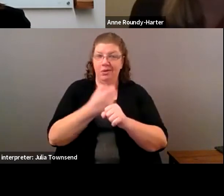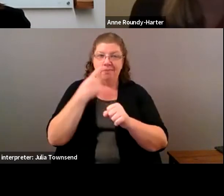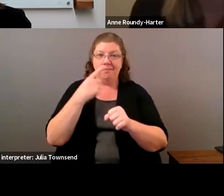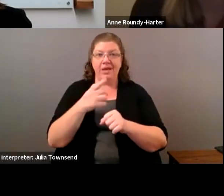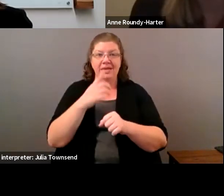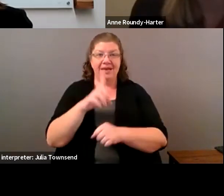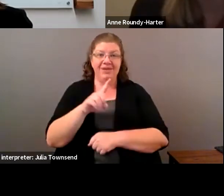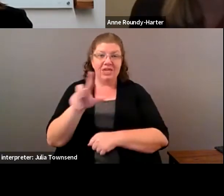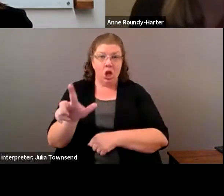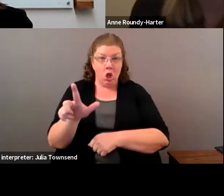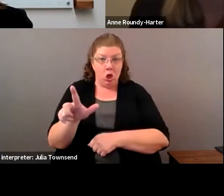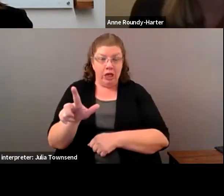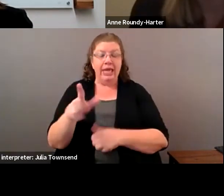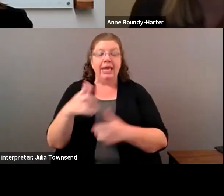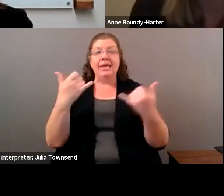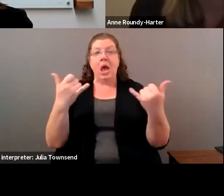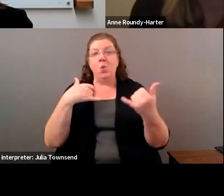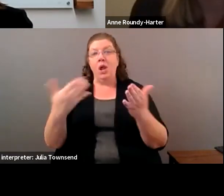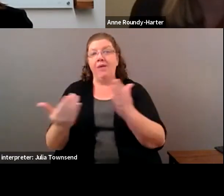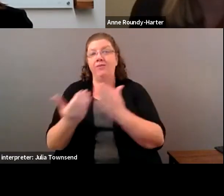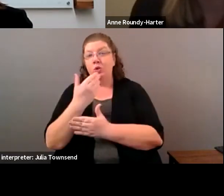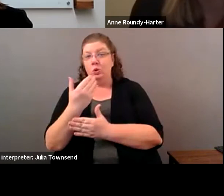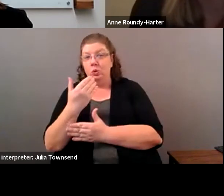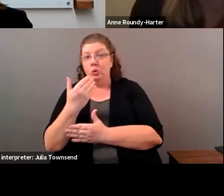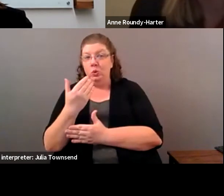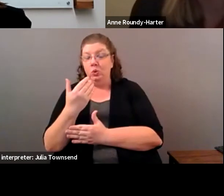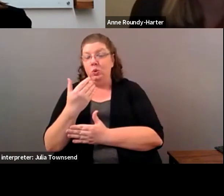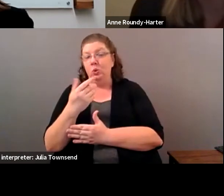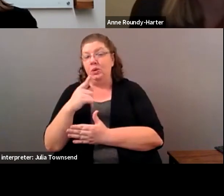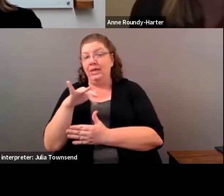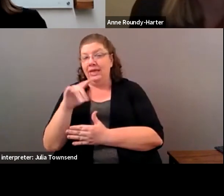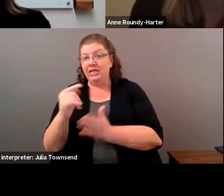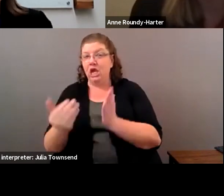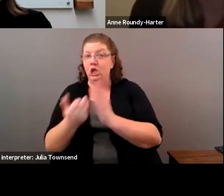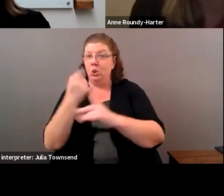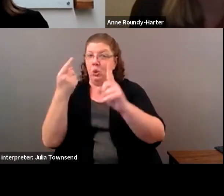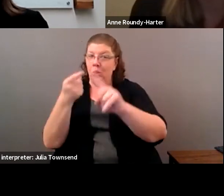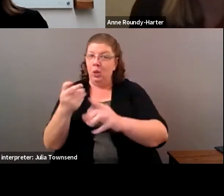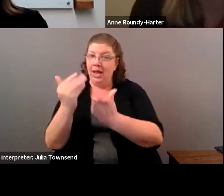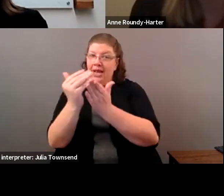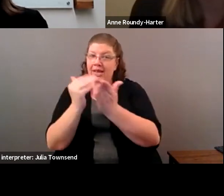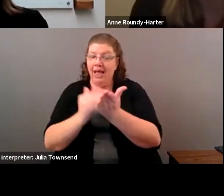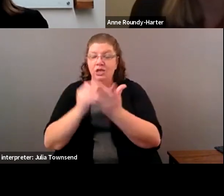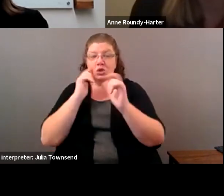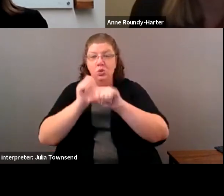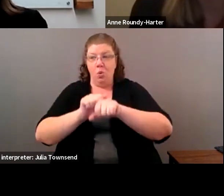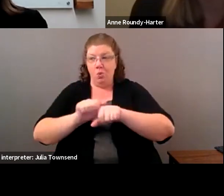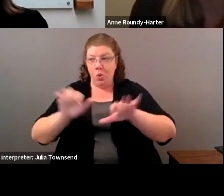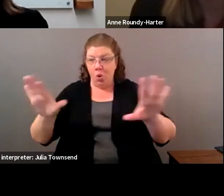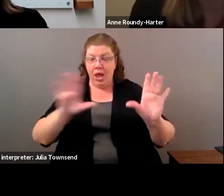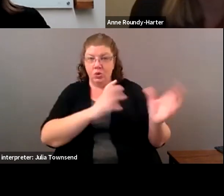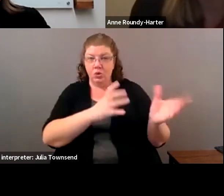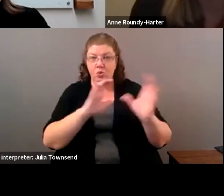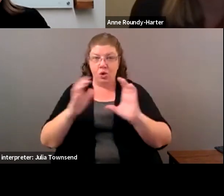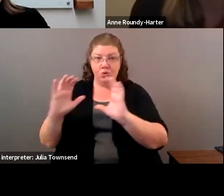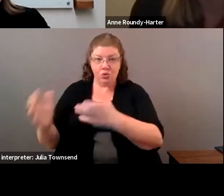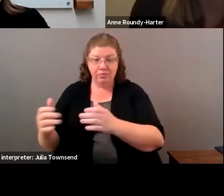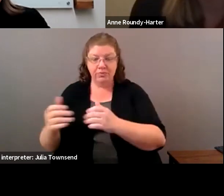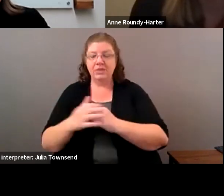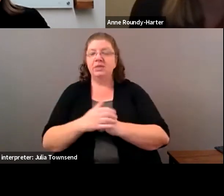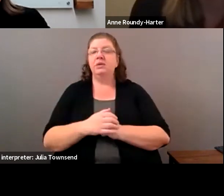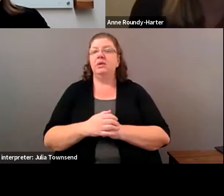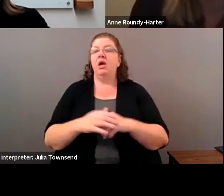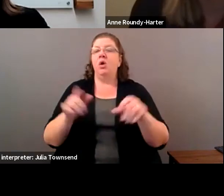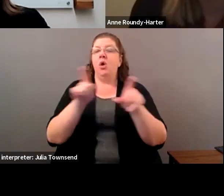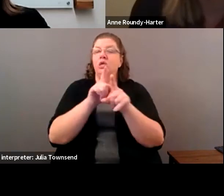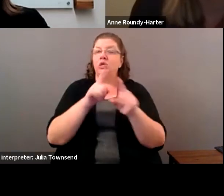And now we have new kits and new designated ELD lessons to roll out to our groups. I'd also like to point out that we